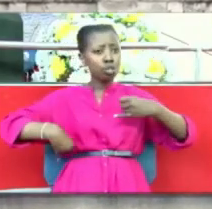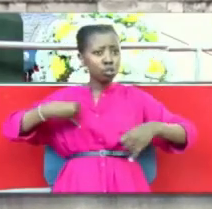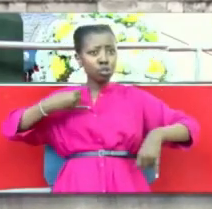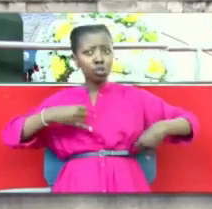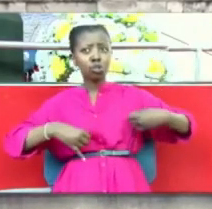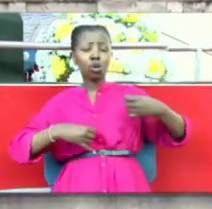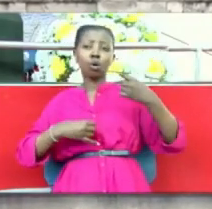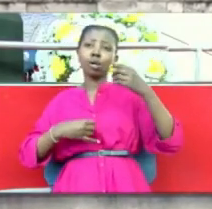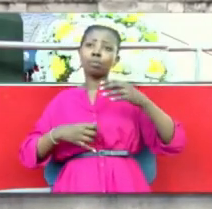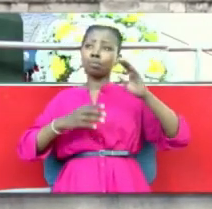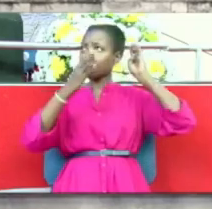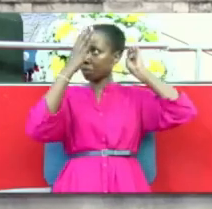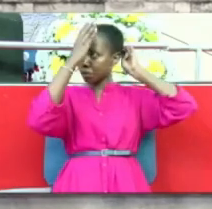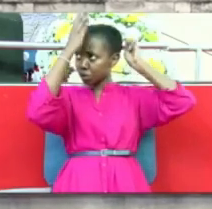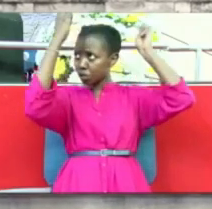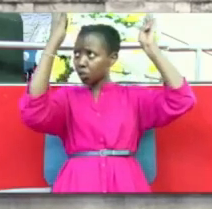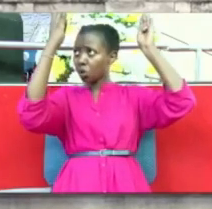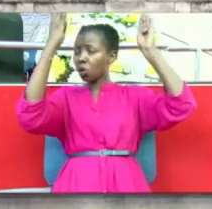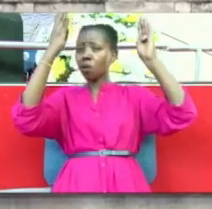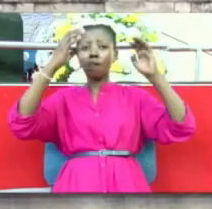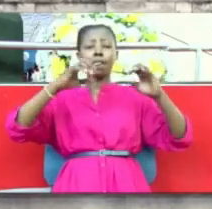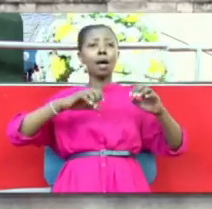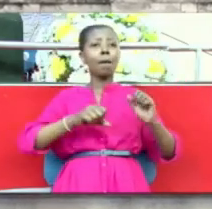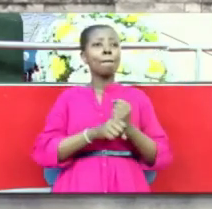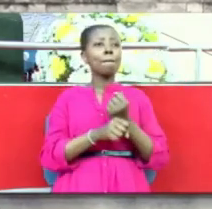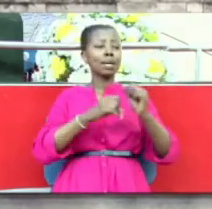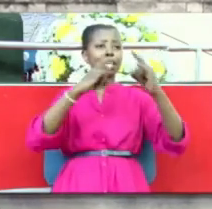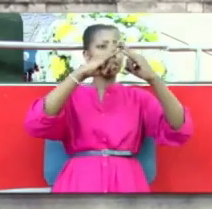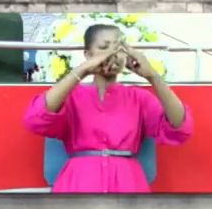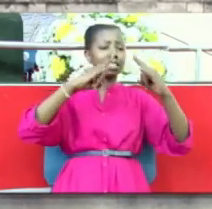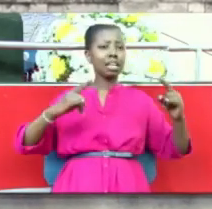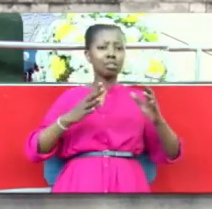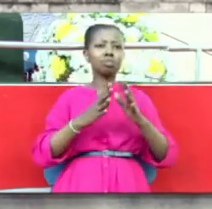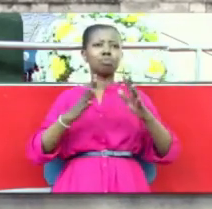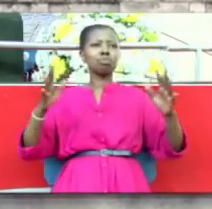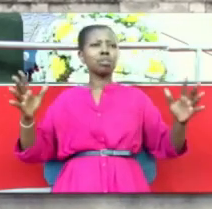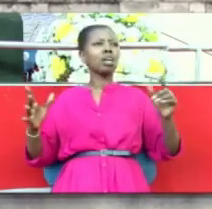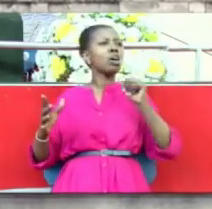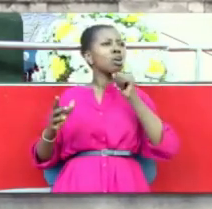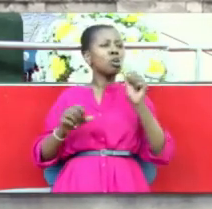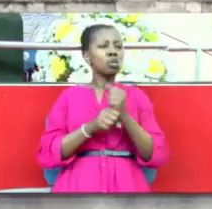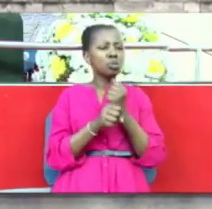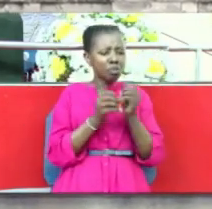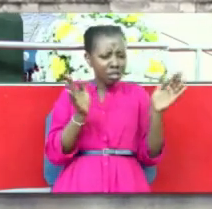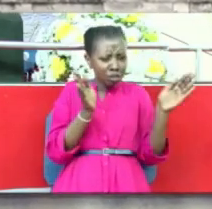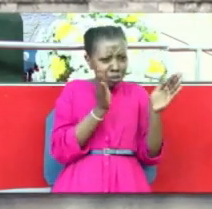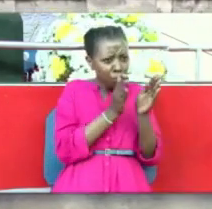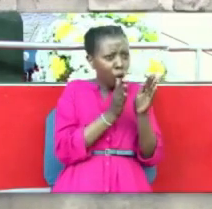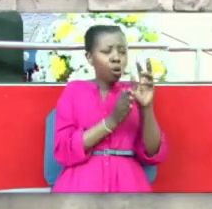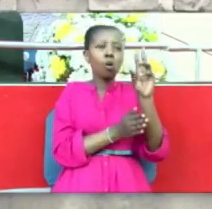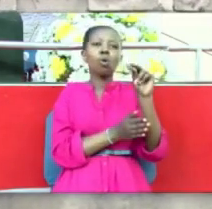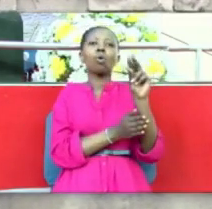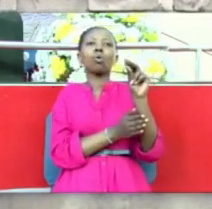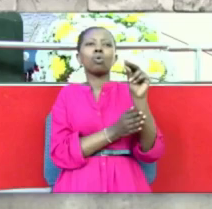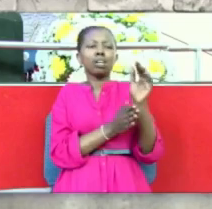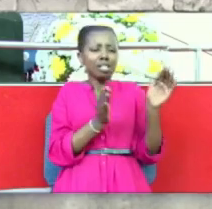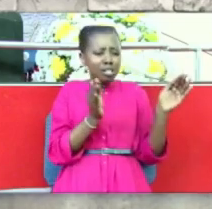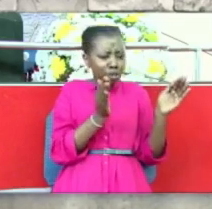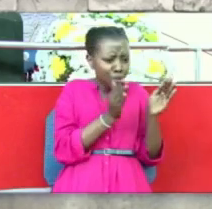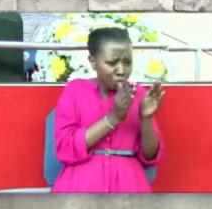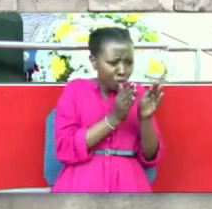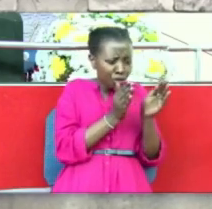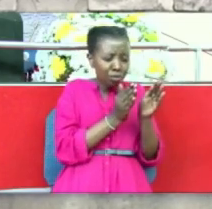bishop. Ushukuru, askofu. Enlarge the tent. Na upanue hema. Si kufanya kadogo. You know kadogo ni kadogo. Kadogo ni